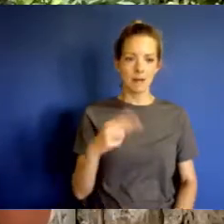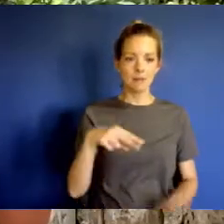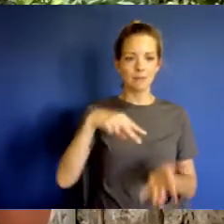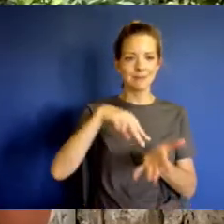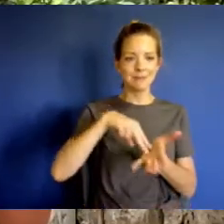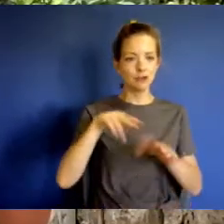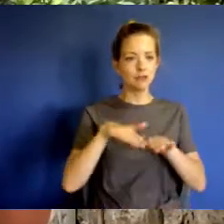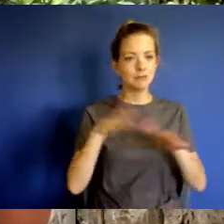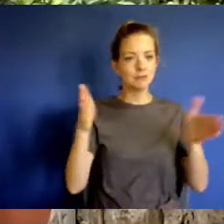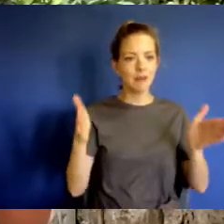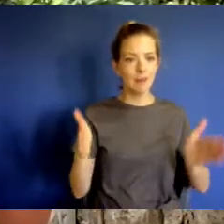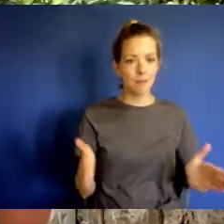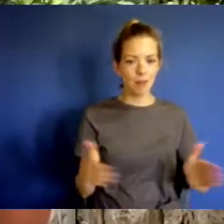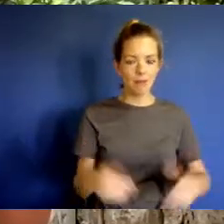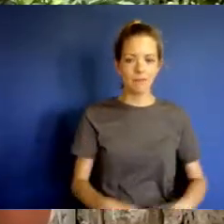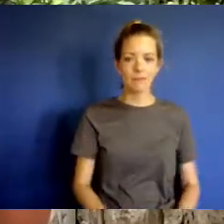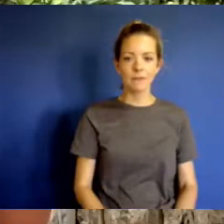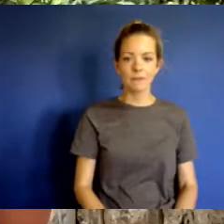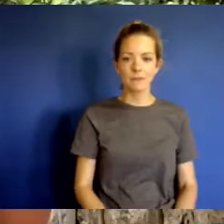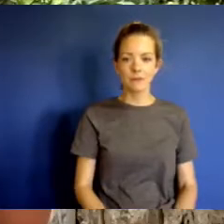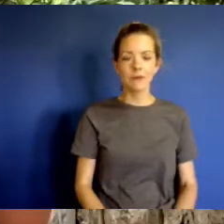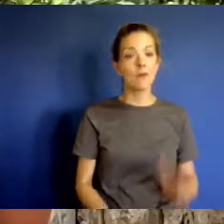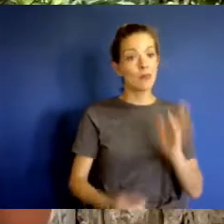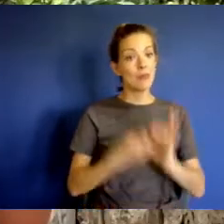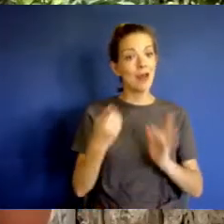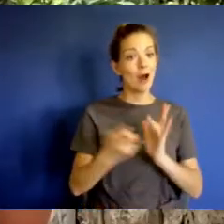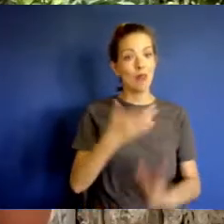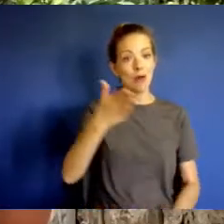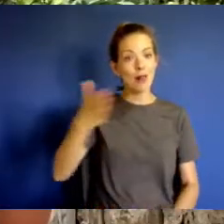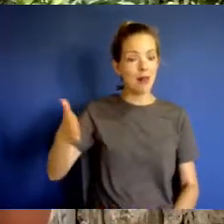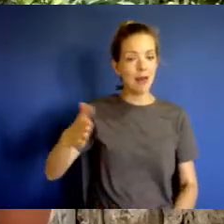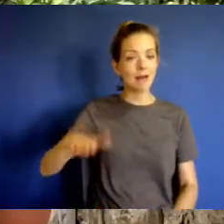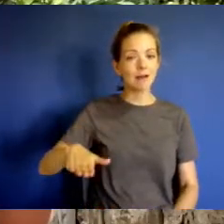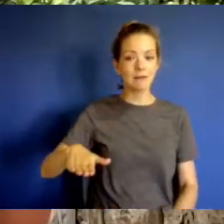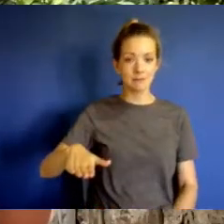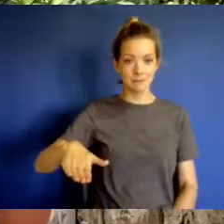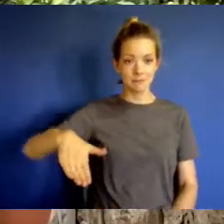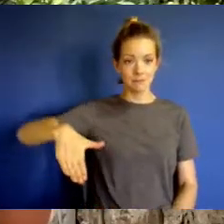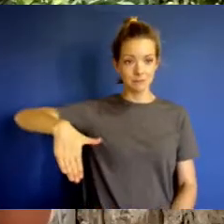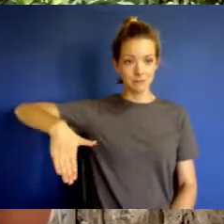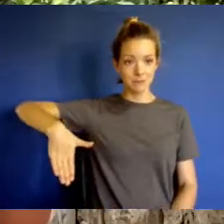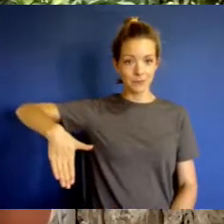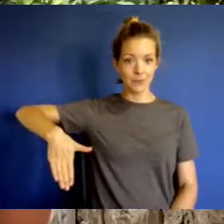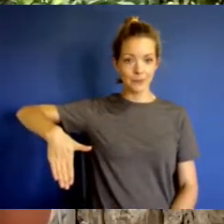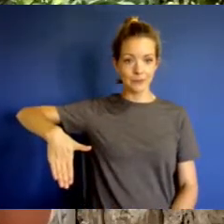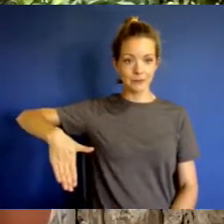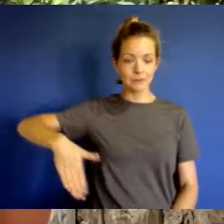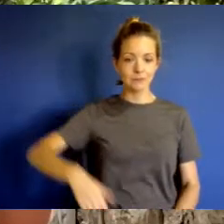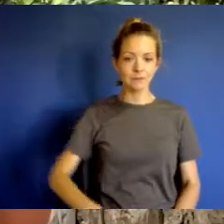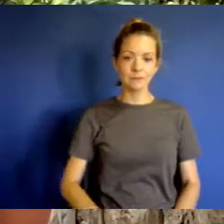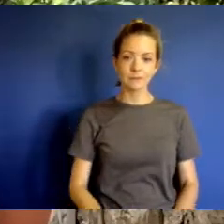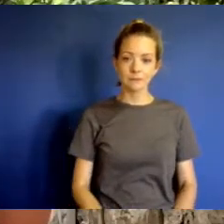tabletop. And we'll go for the left leg. So extend the leg